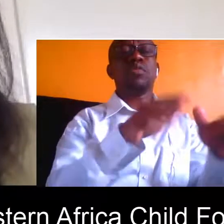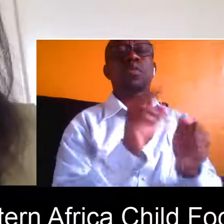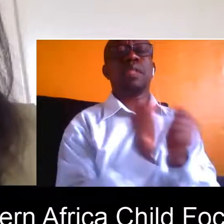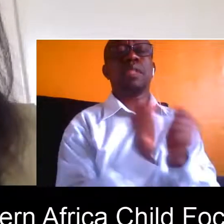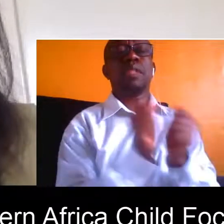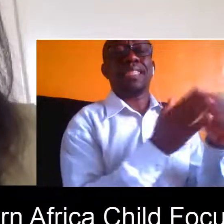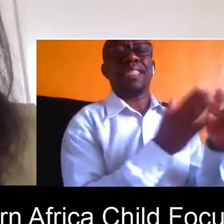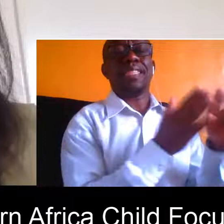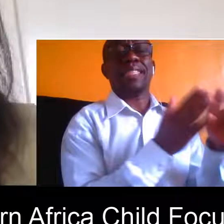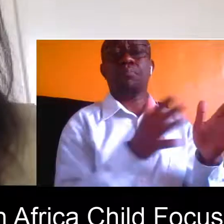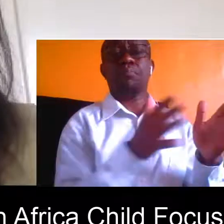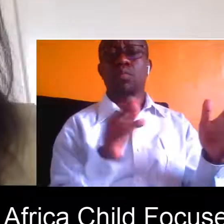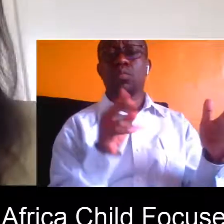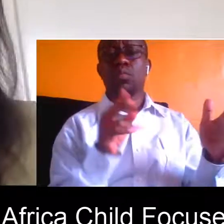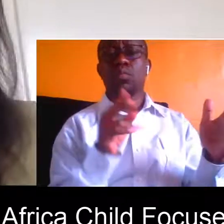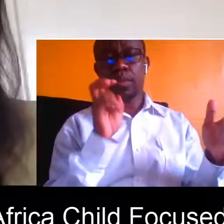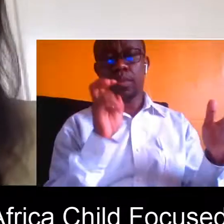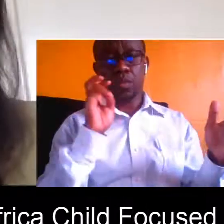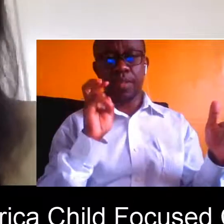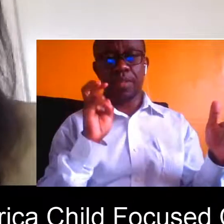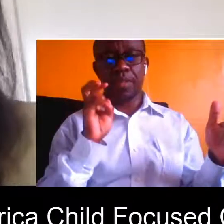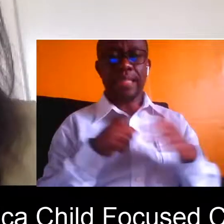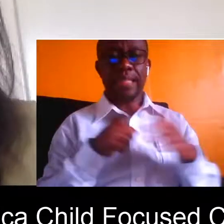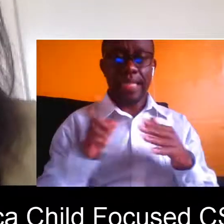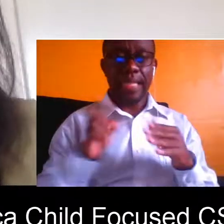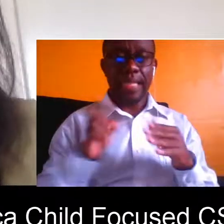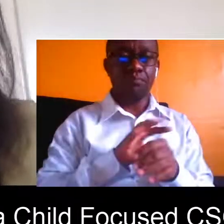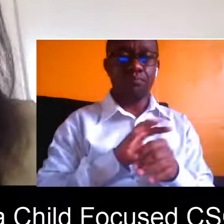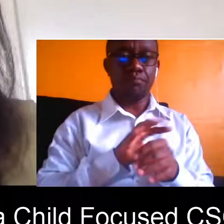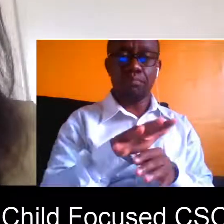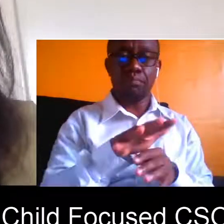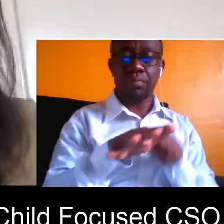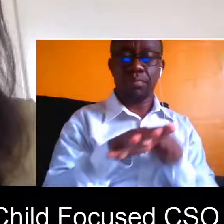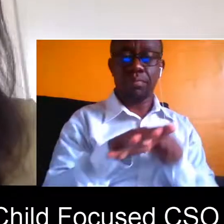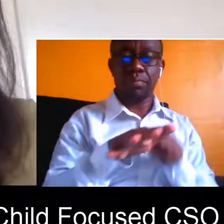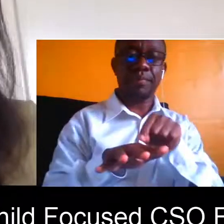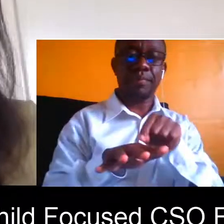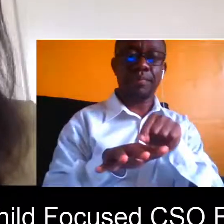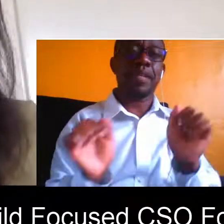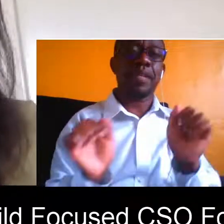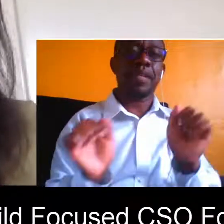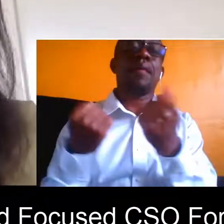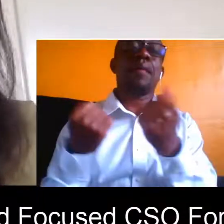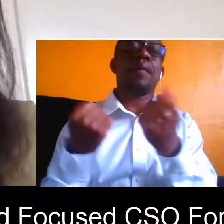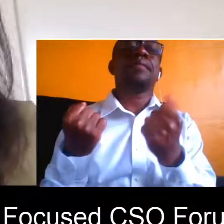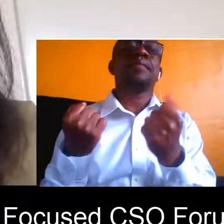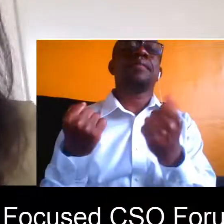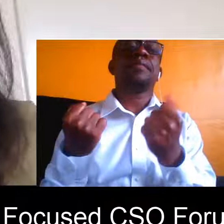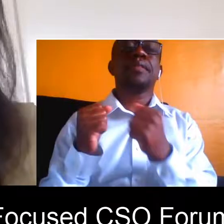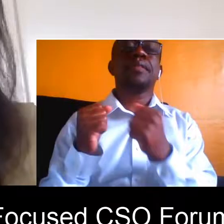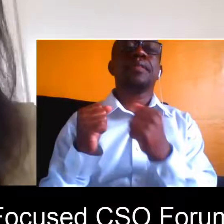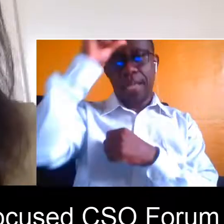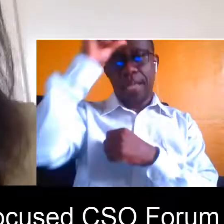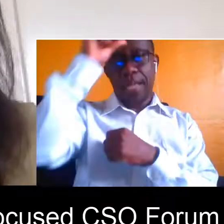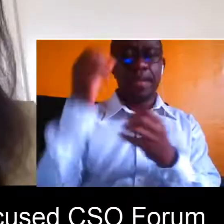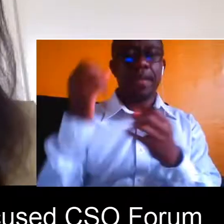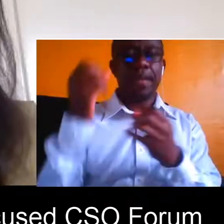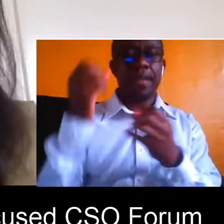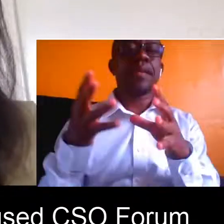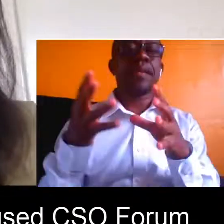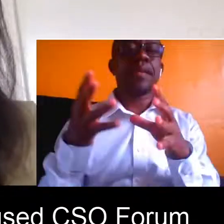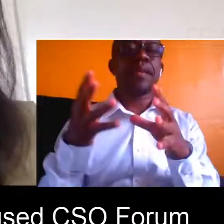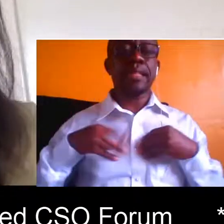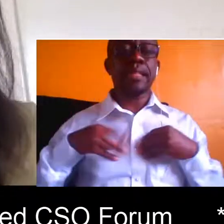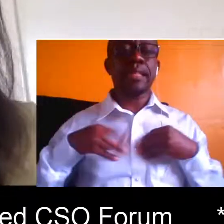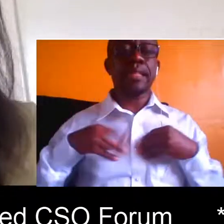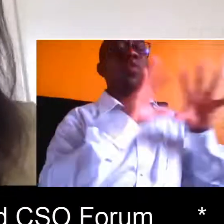this year, 2020. And of course, that this prompted African governments to adopt globally accepted processes to